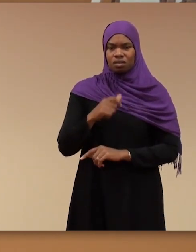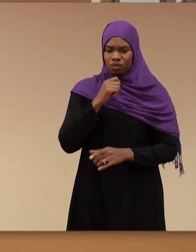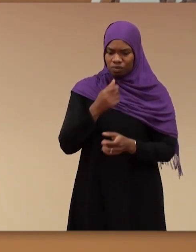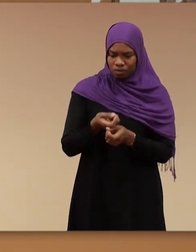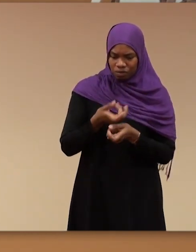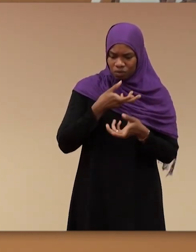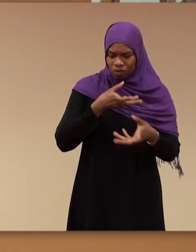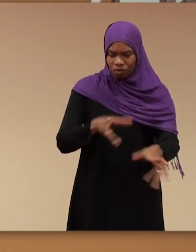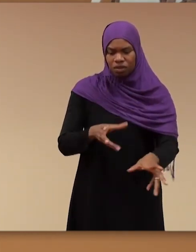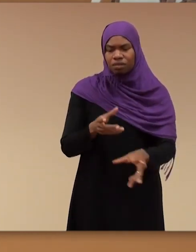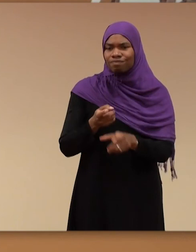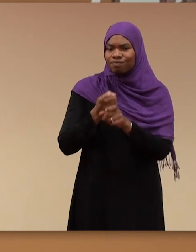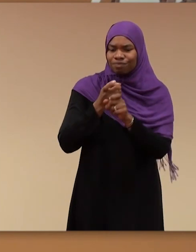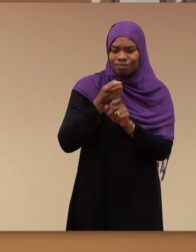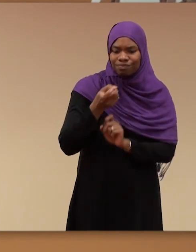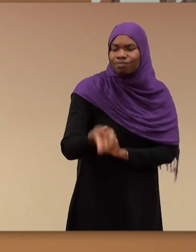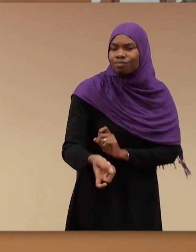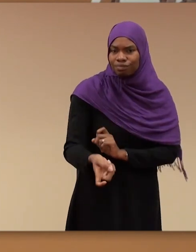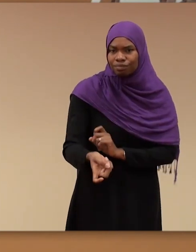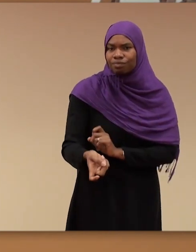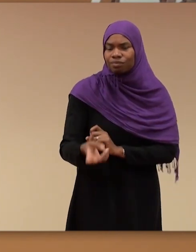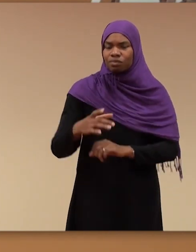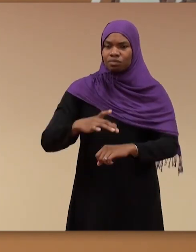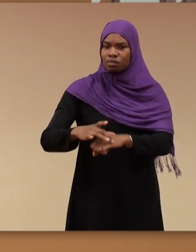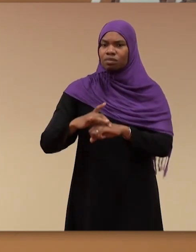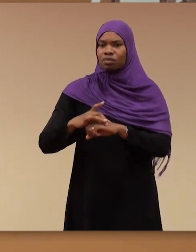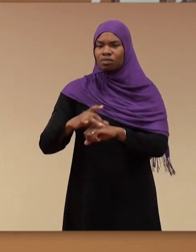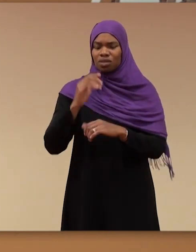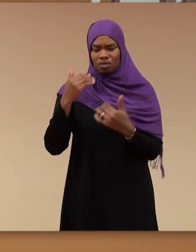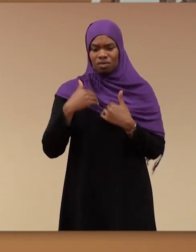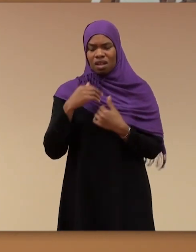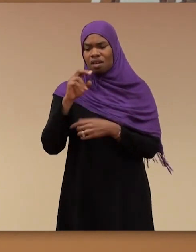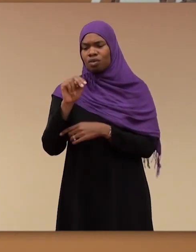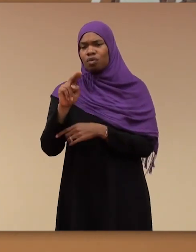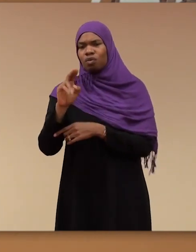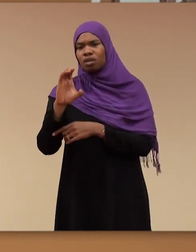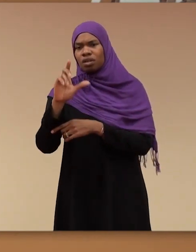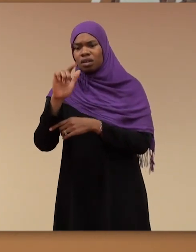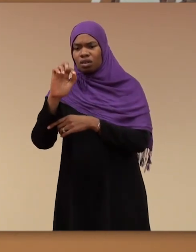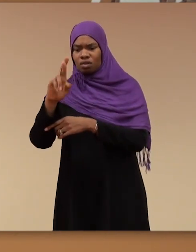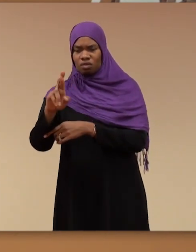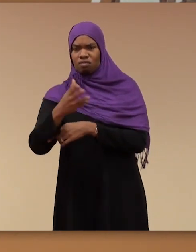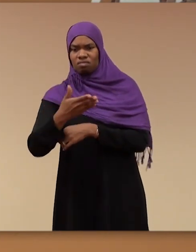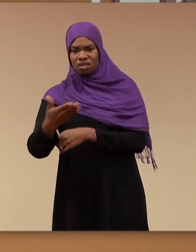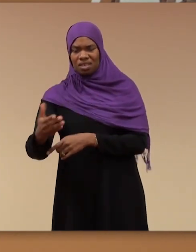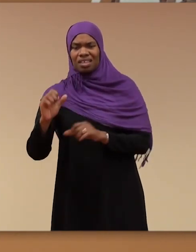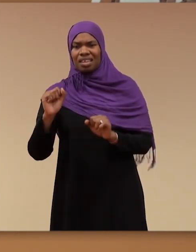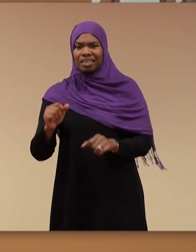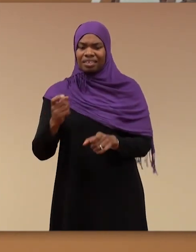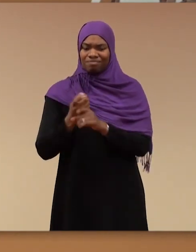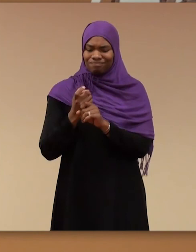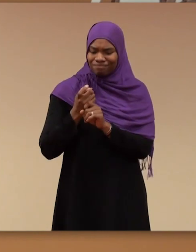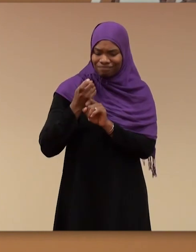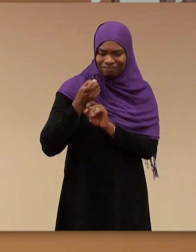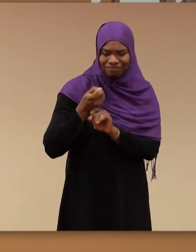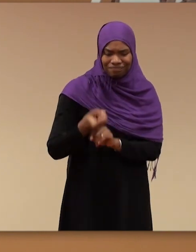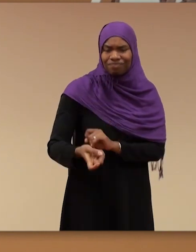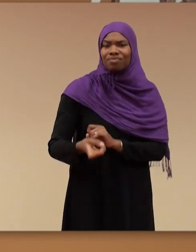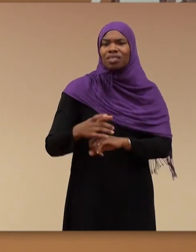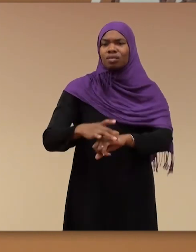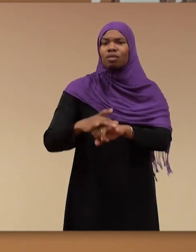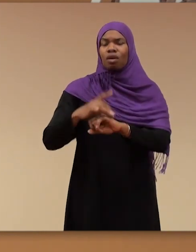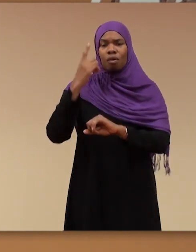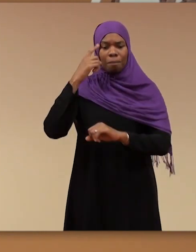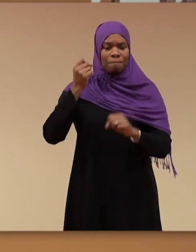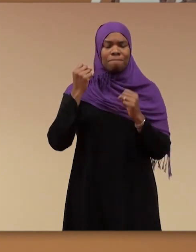spoil, we should not deal with any nuclear stuff which can damage the earth for thousands of years, and